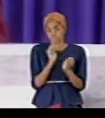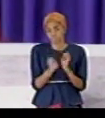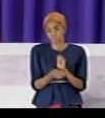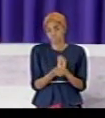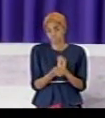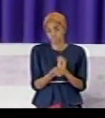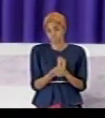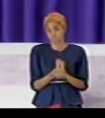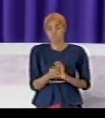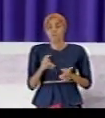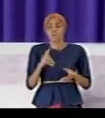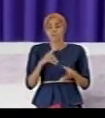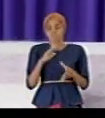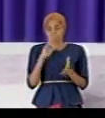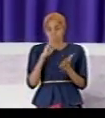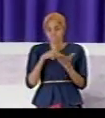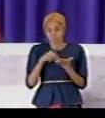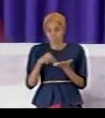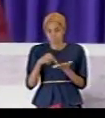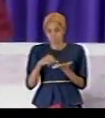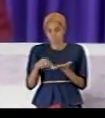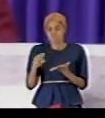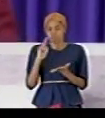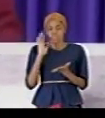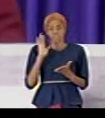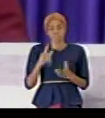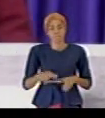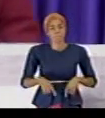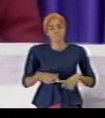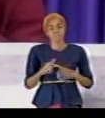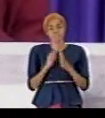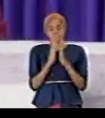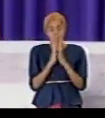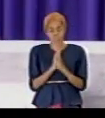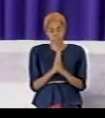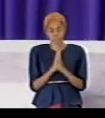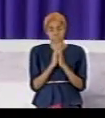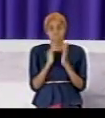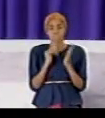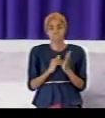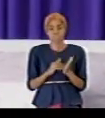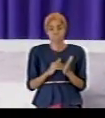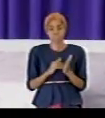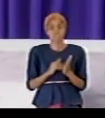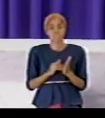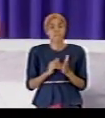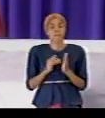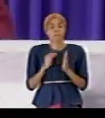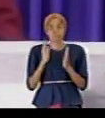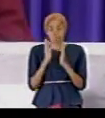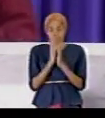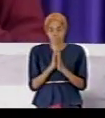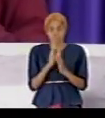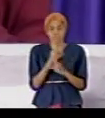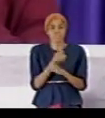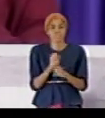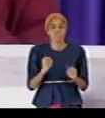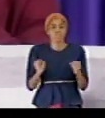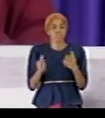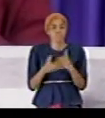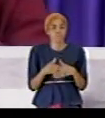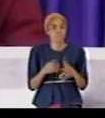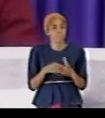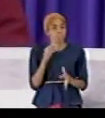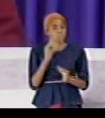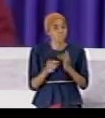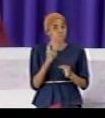life and pray it back again. If you are timid,